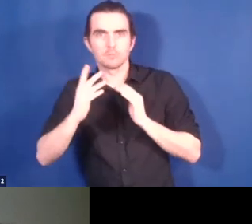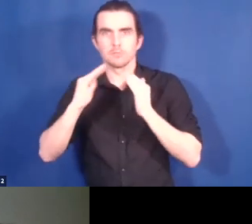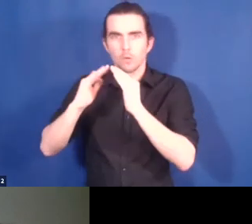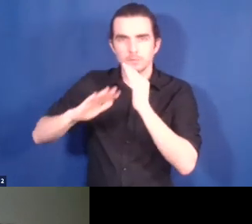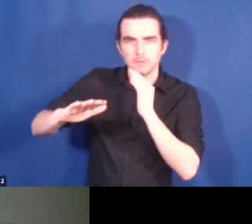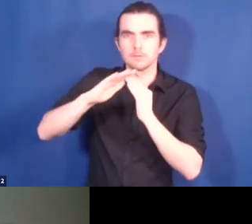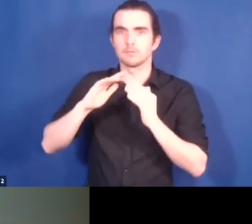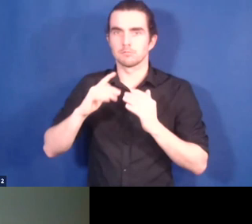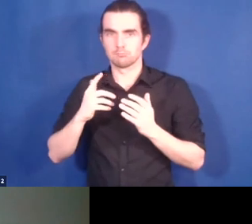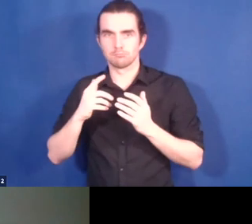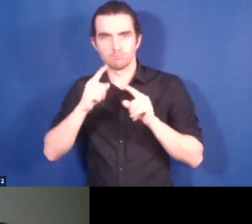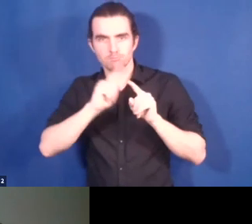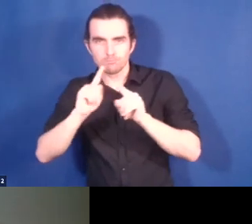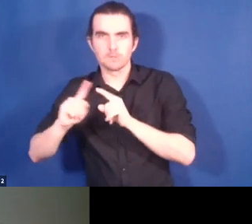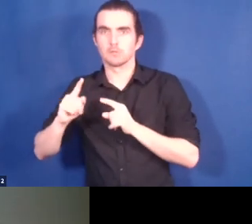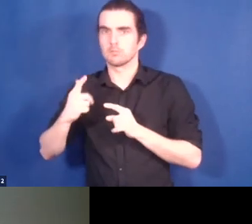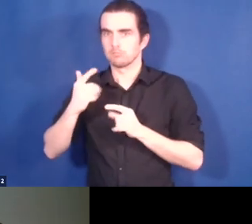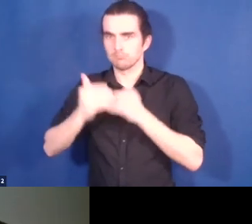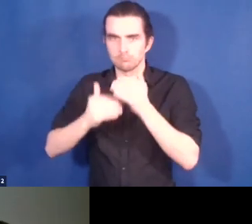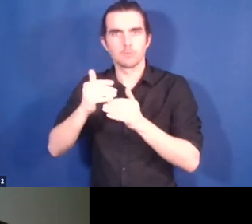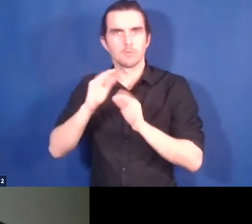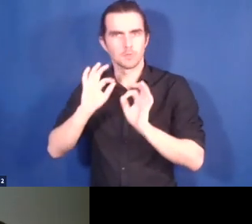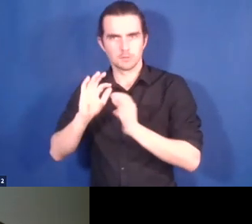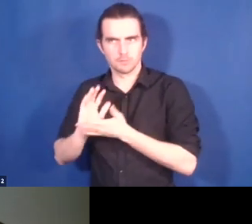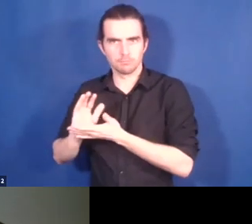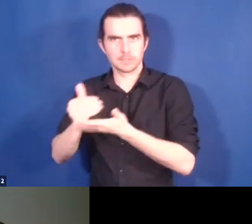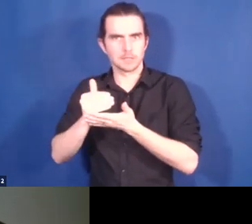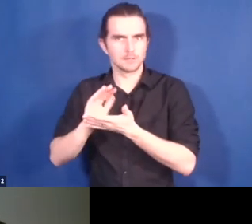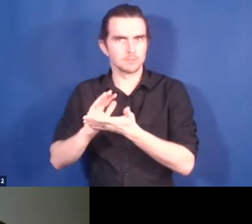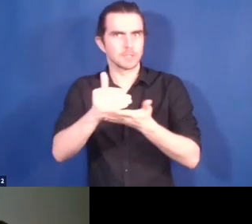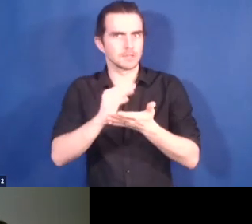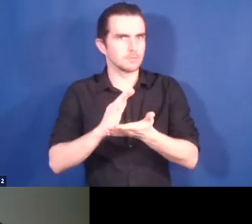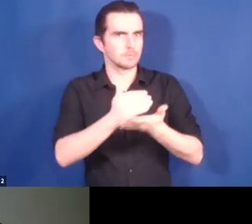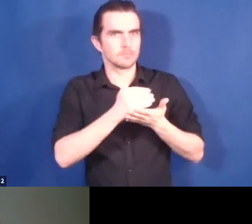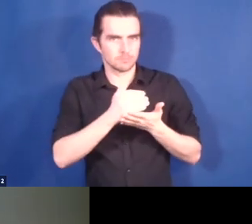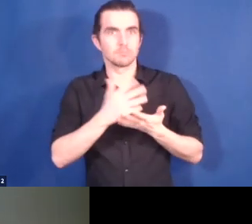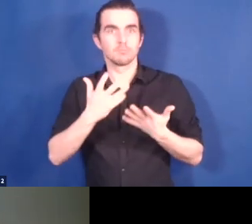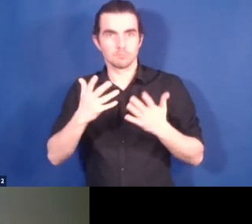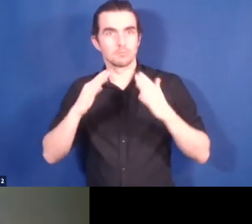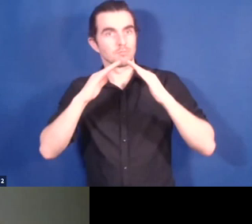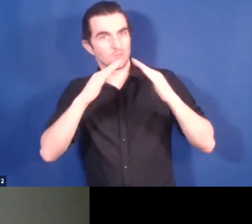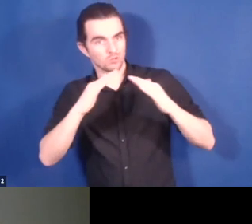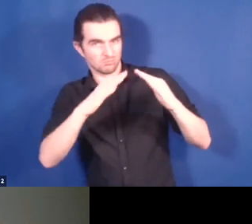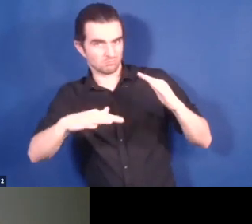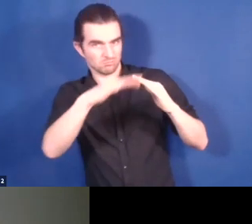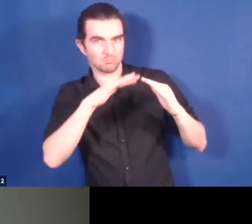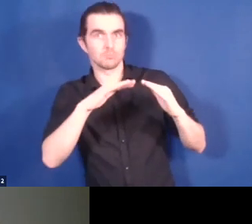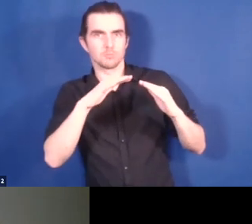to on voluntary repatriation? If not, perhaps we should move on to resettlement and third country